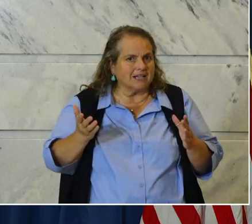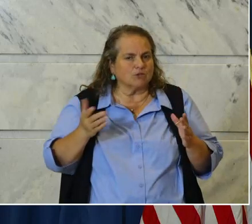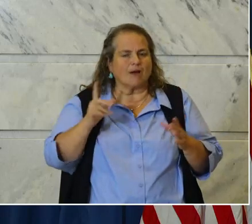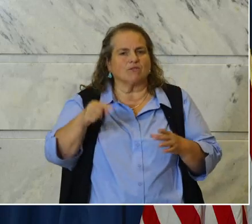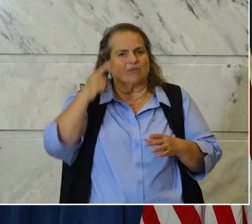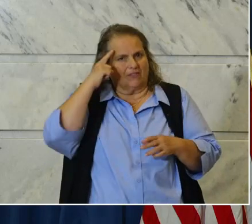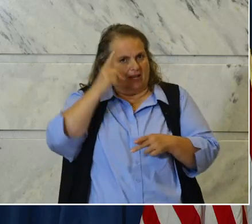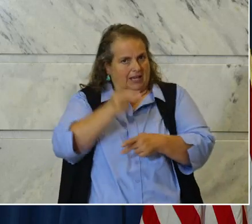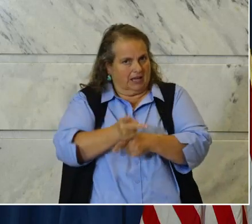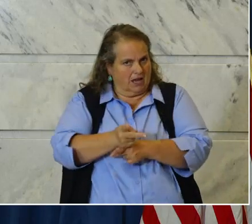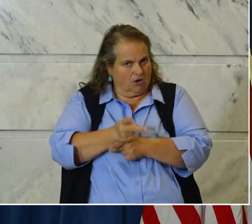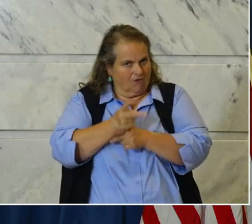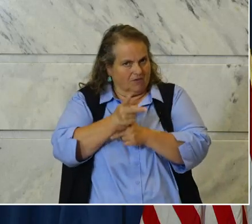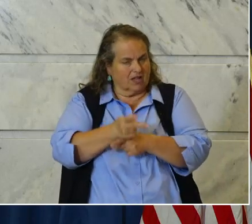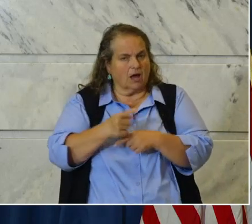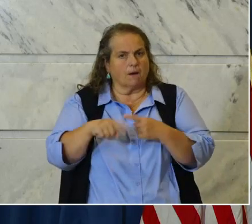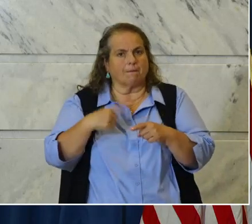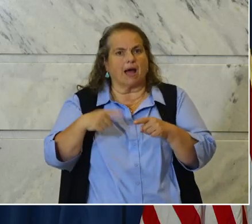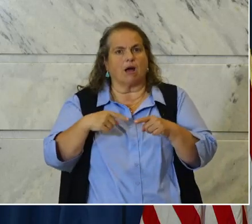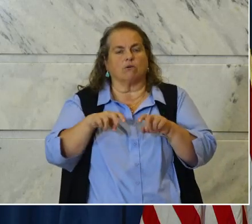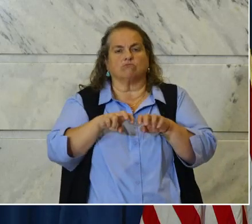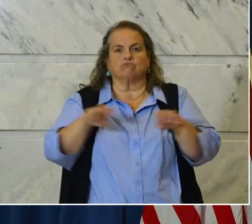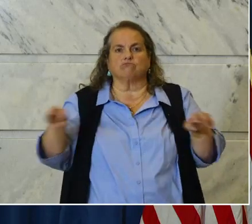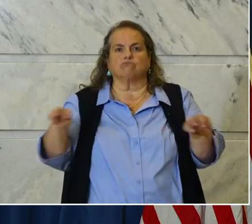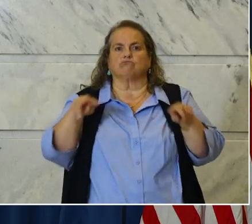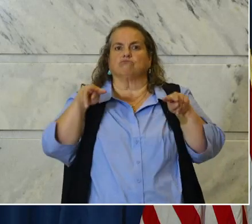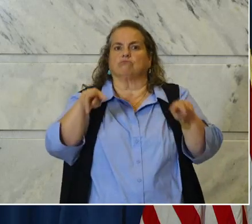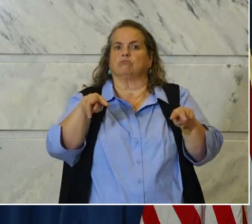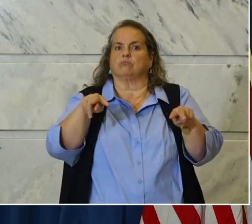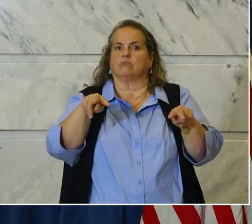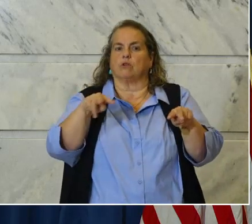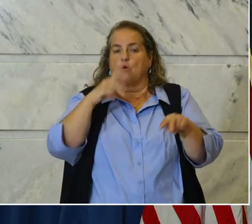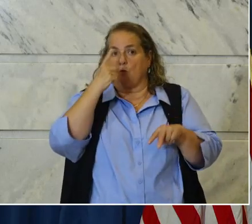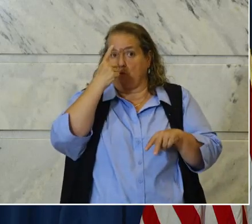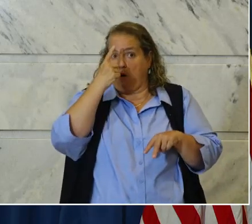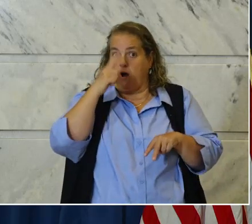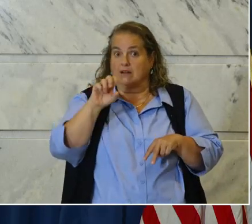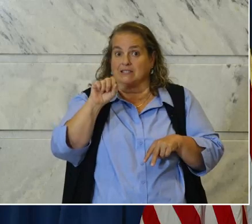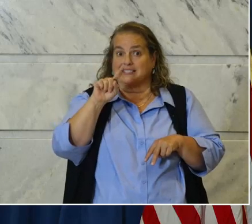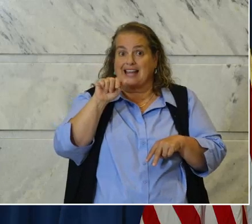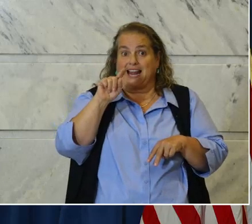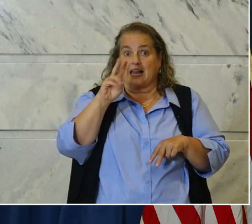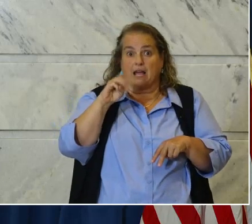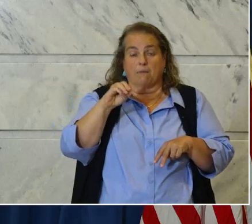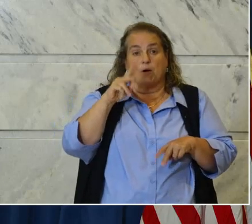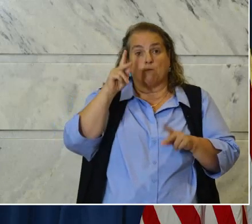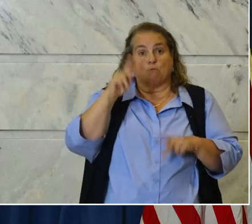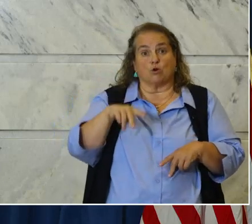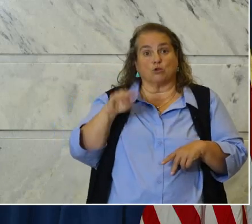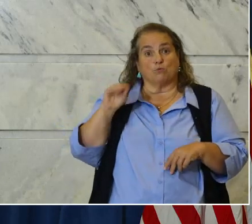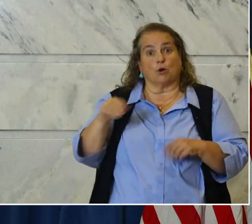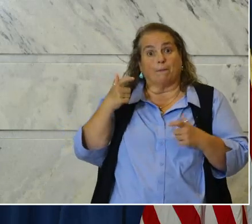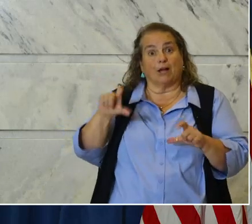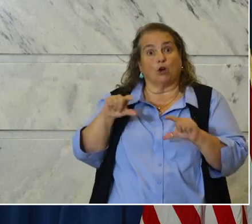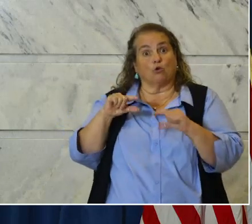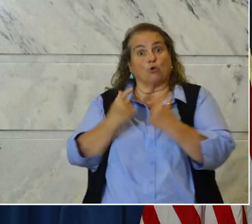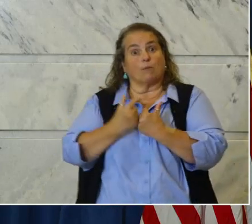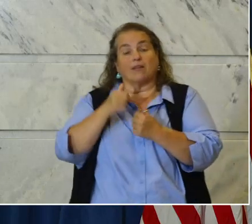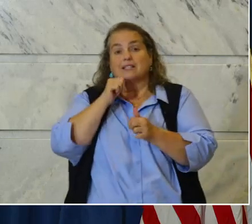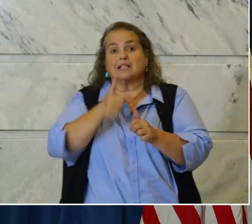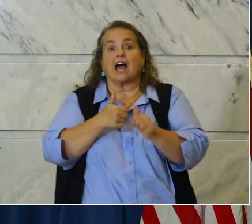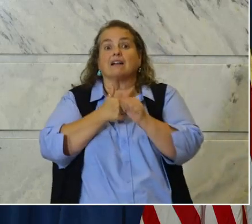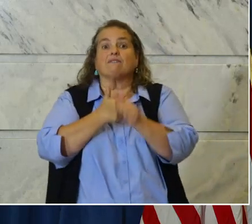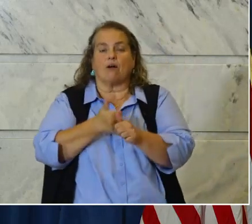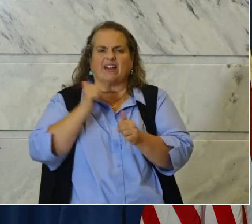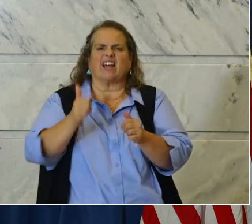carefully about that beforehand. One stadium that somebody puts a big group in, not following it, could end a football